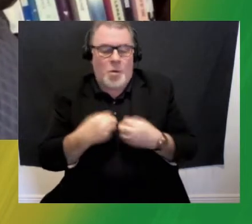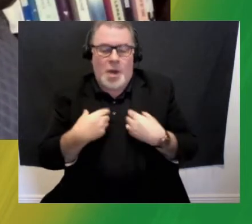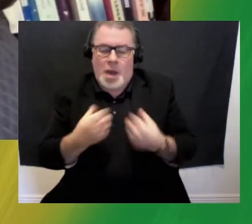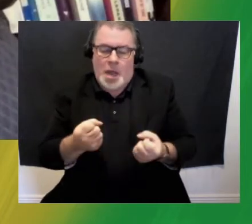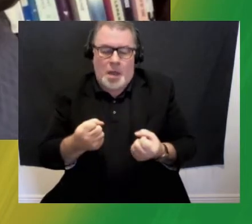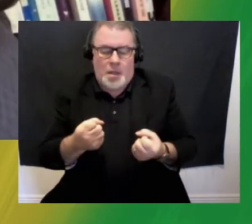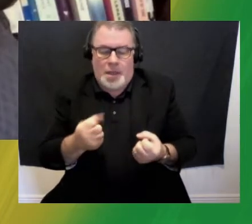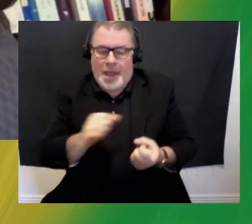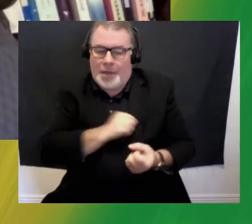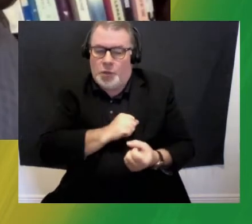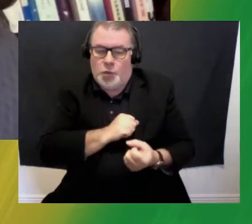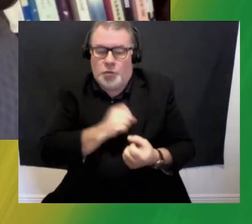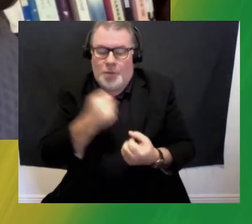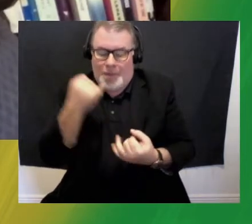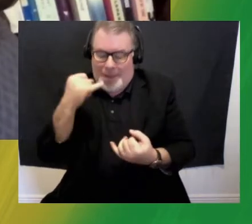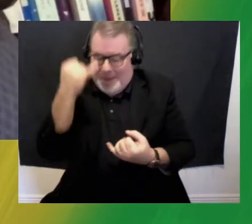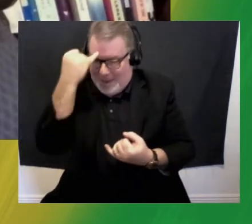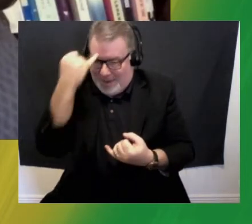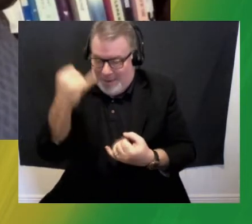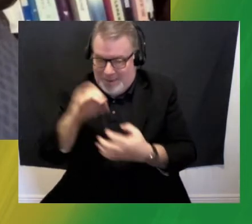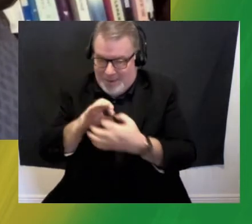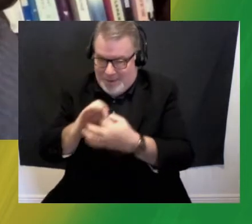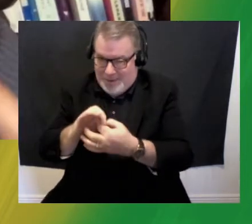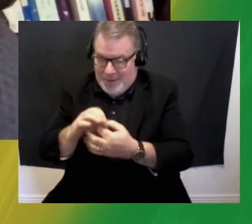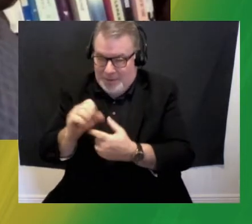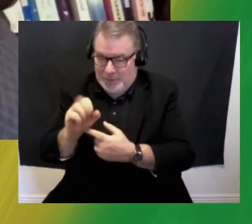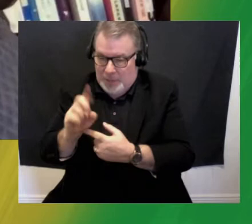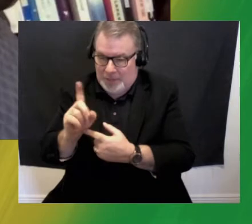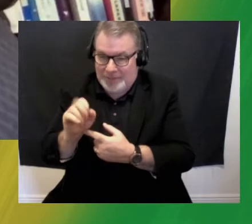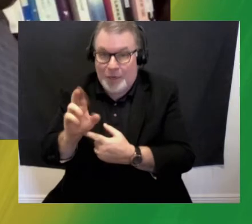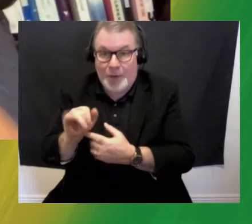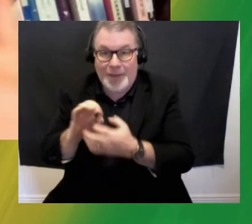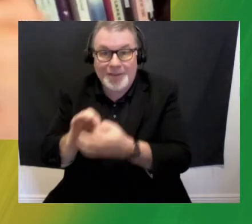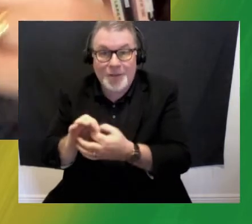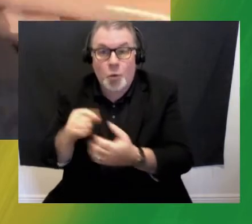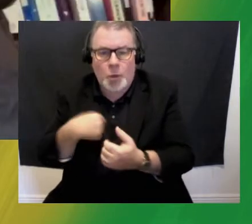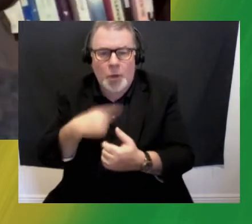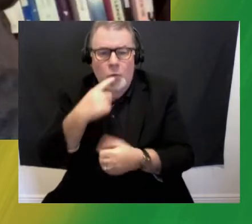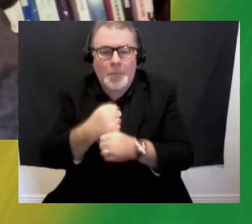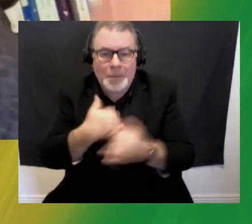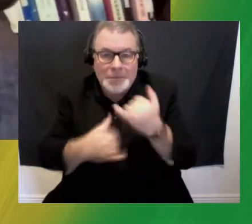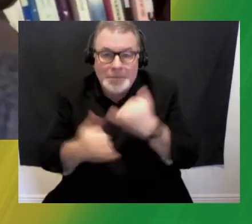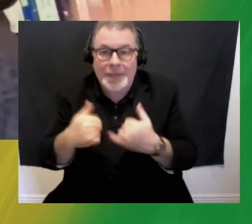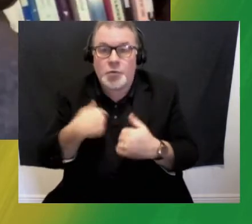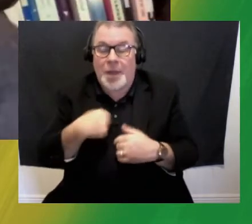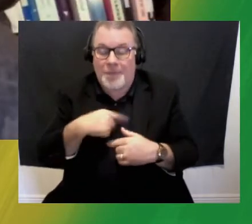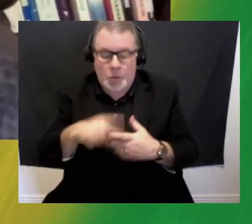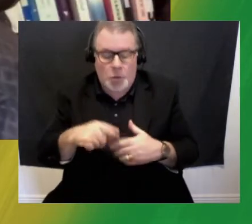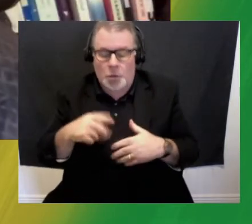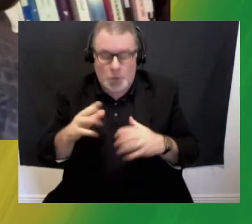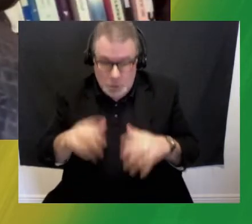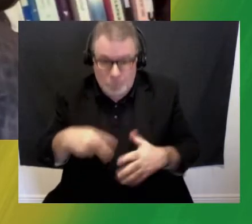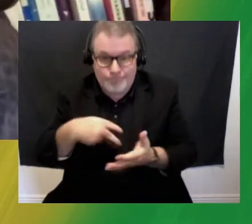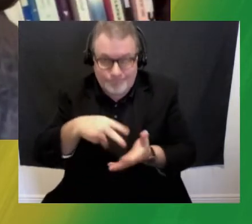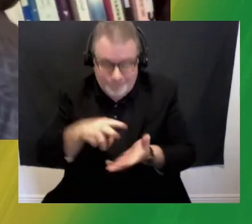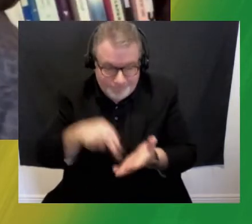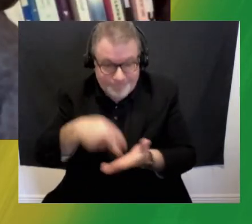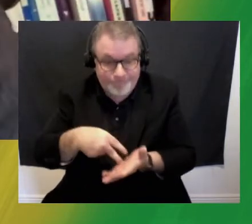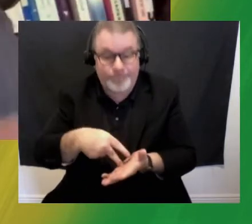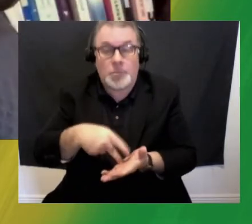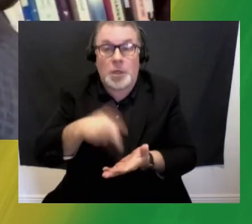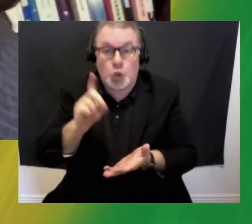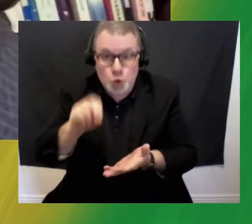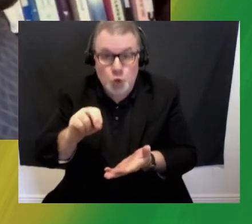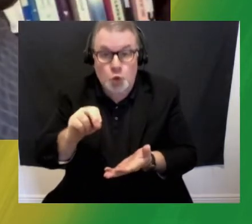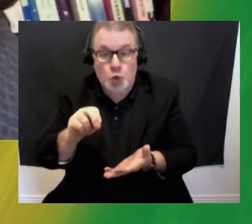notion of solidarity. We understand that we are going to make mistakes, we are going to screw up, and we have to sort of pick ourselves up and do what big people do, which is you